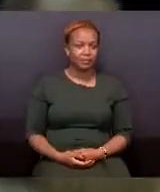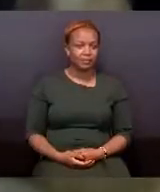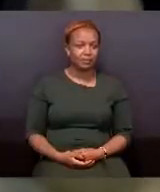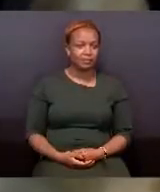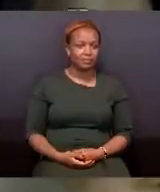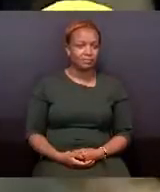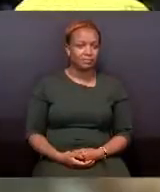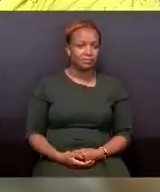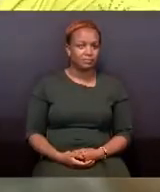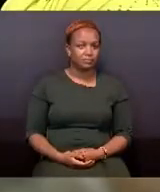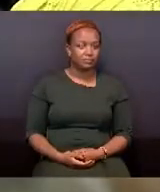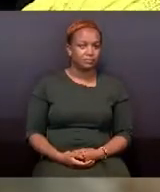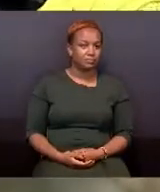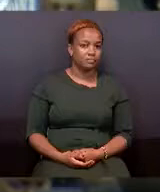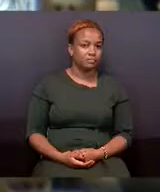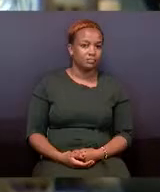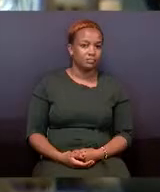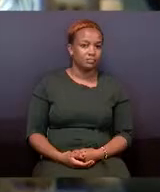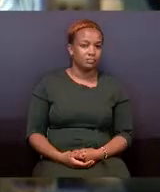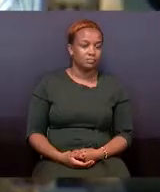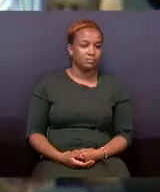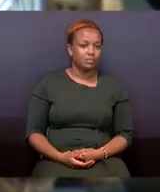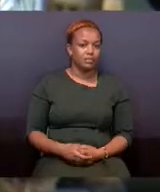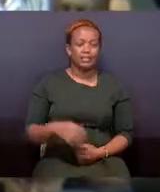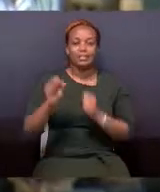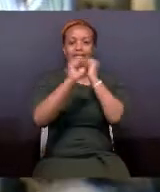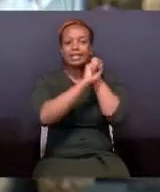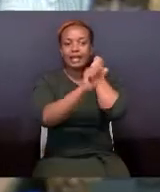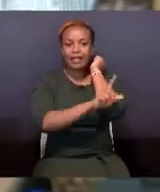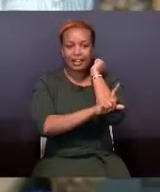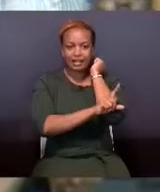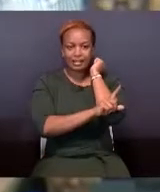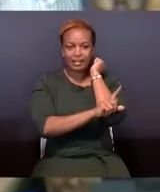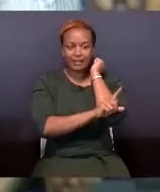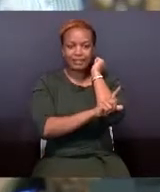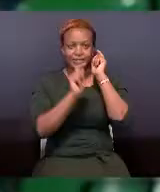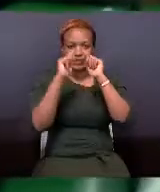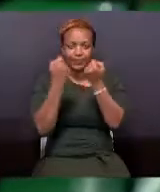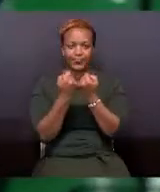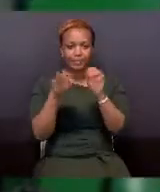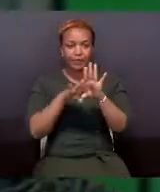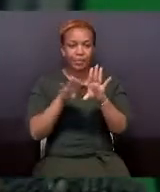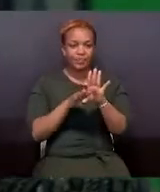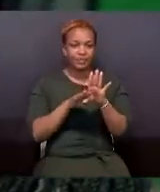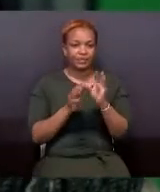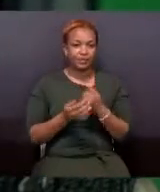And then we have Kalilou Fadiga from Senegal. Uh-huh.